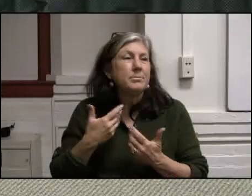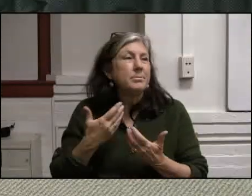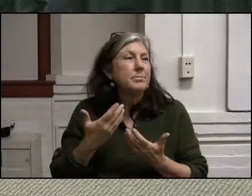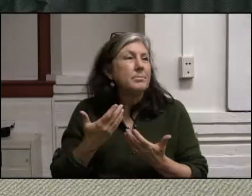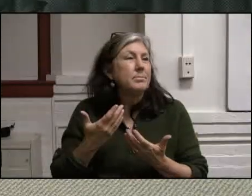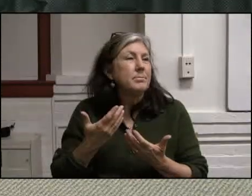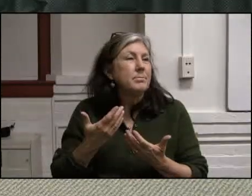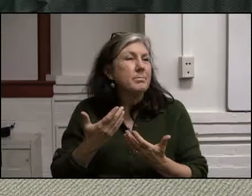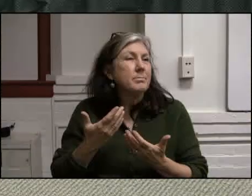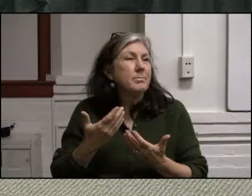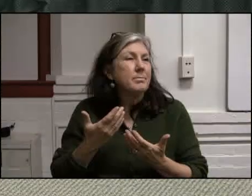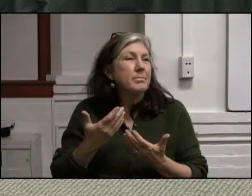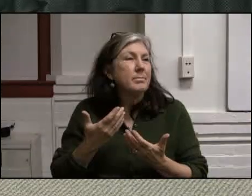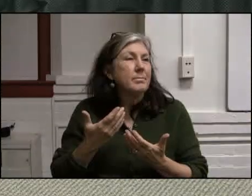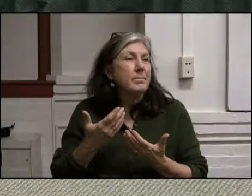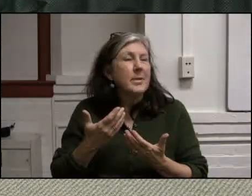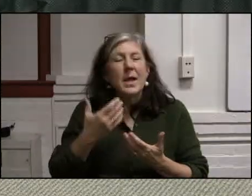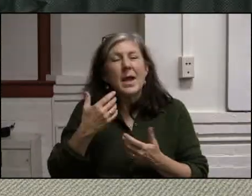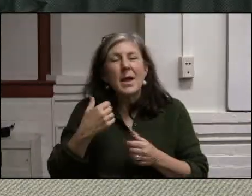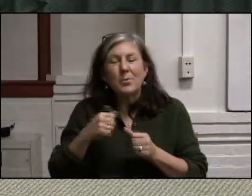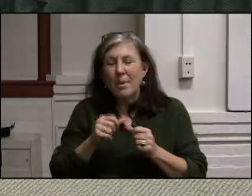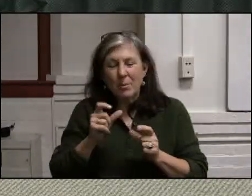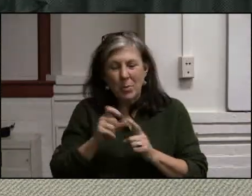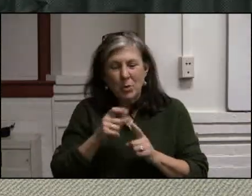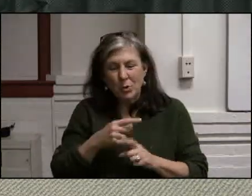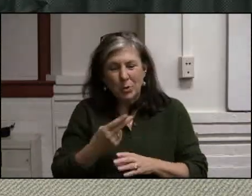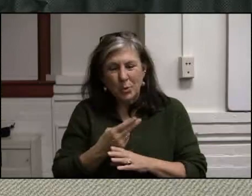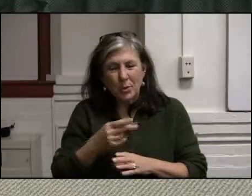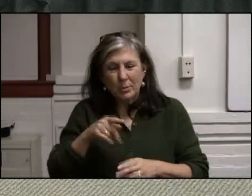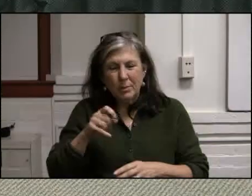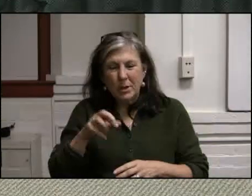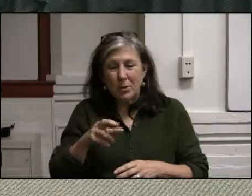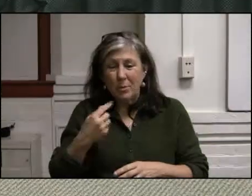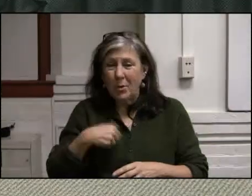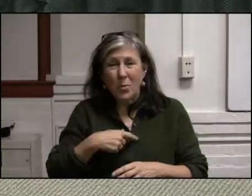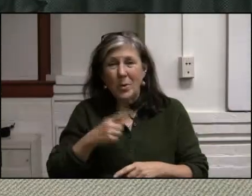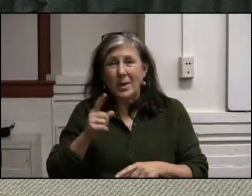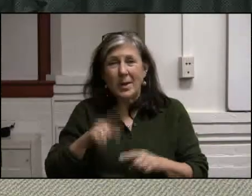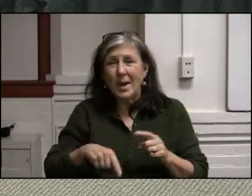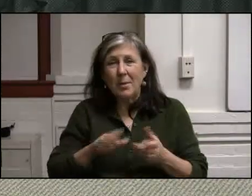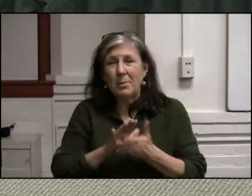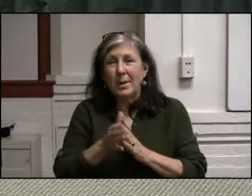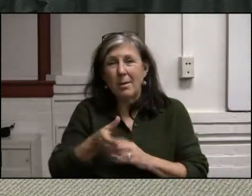I don't know that we can become, I can't remember the words you used, Peter, but experts on